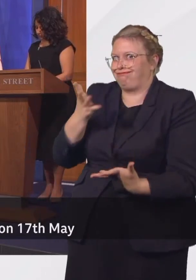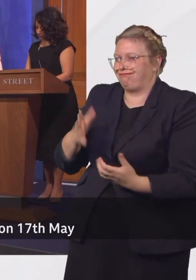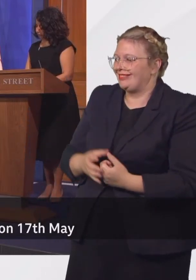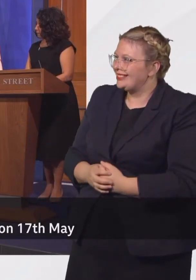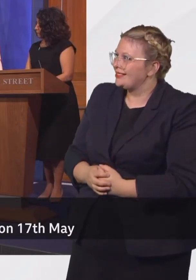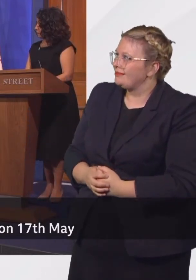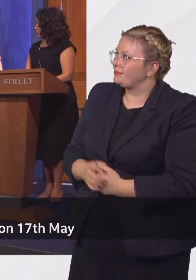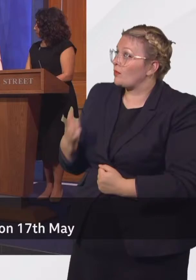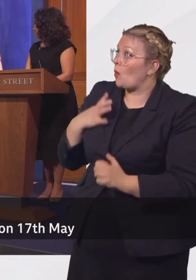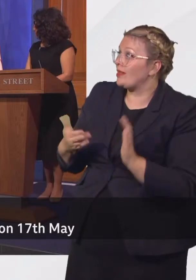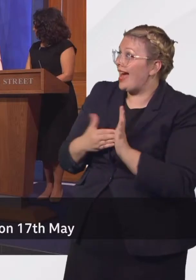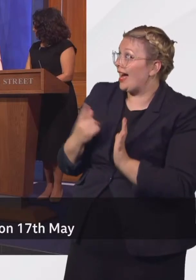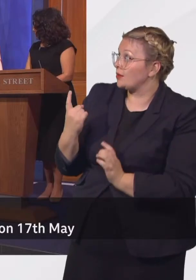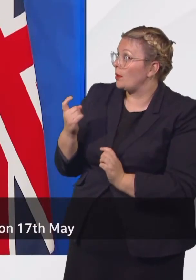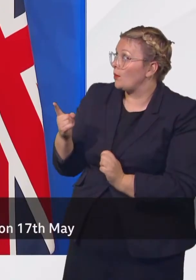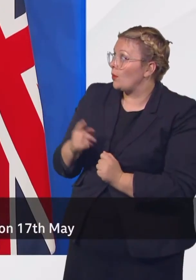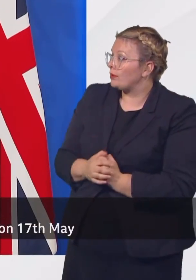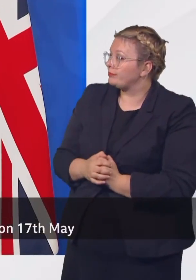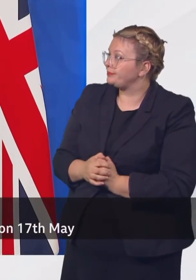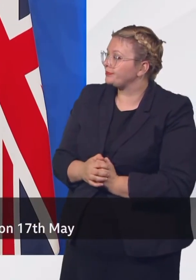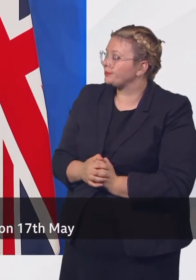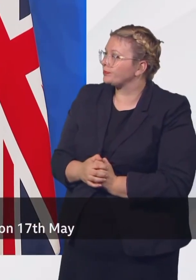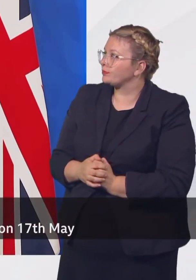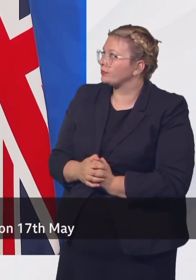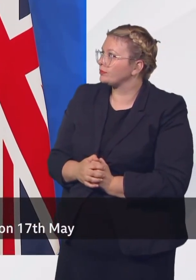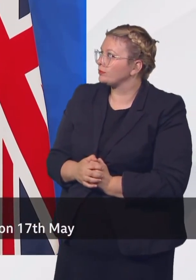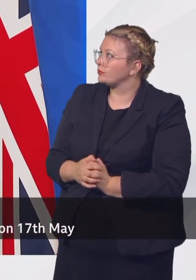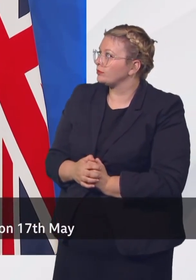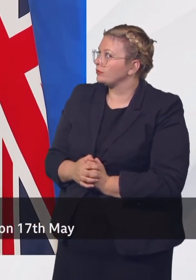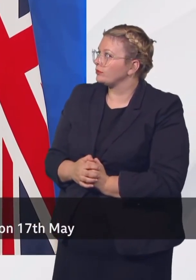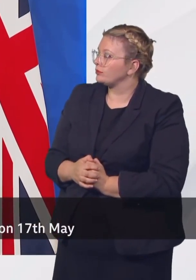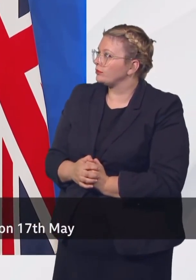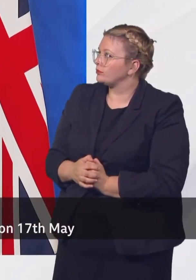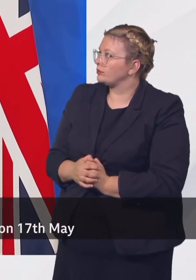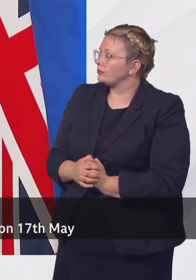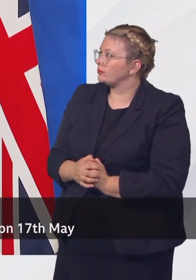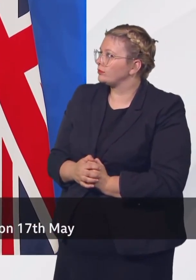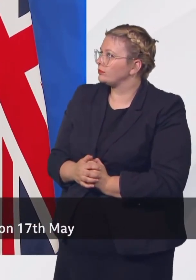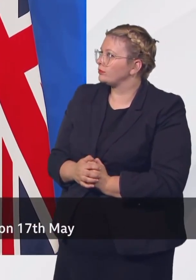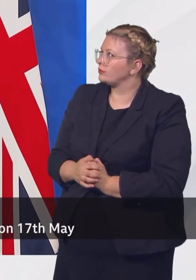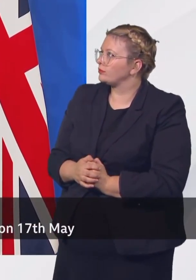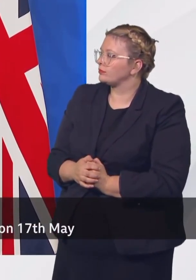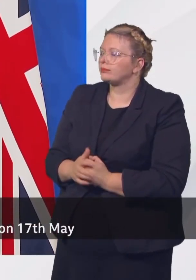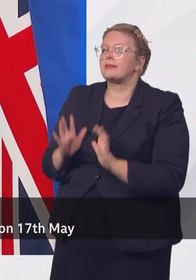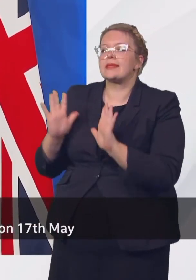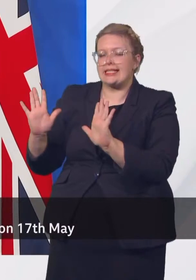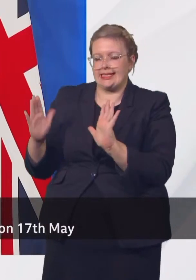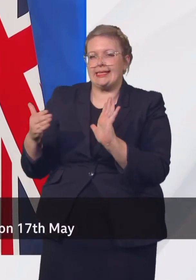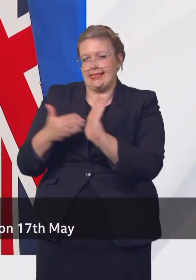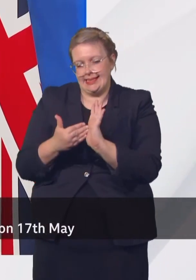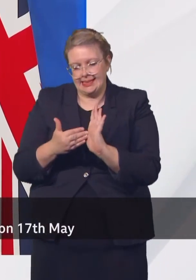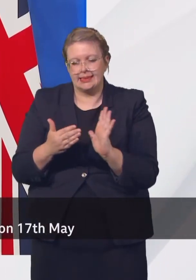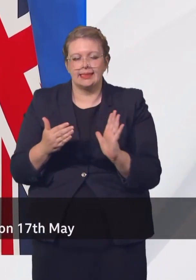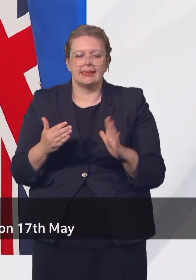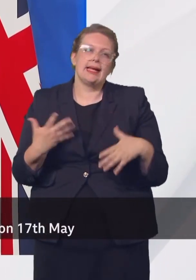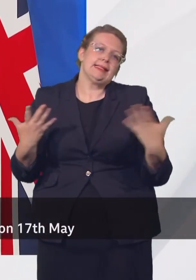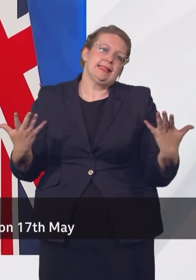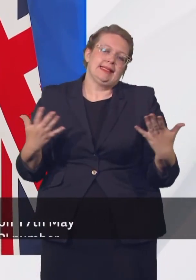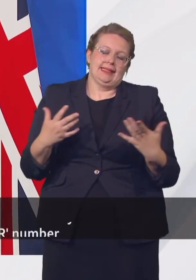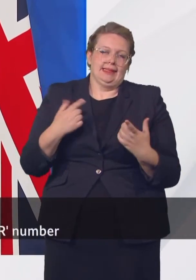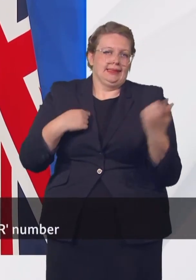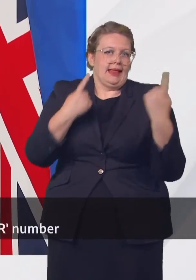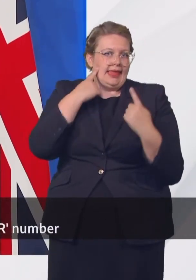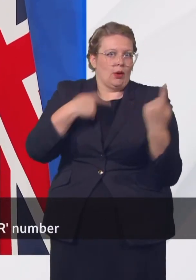just going to add one thing on the policy consequences of that. The challenges around international